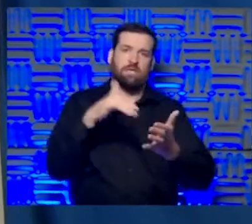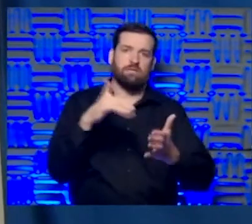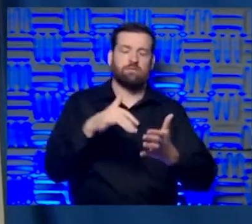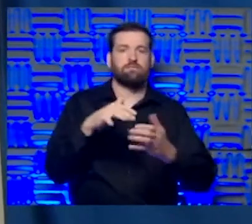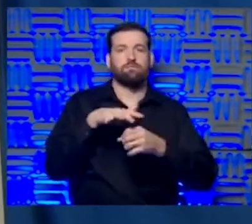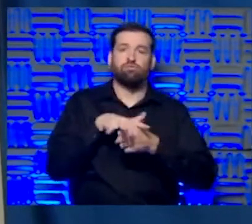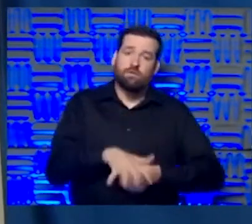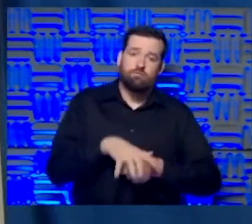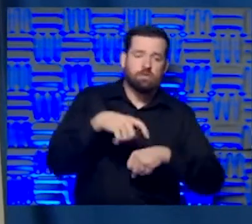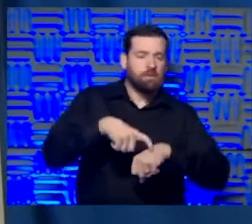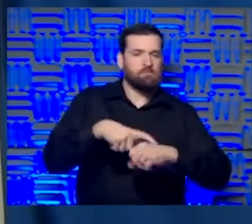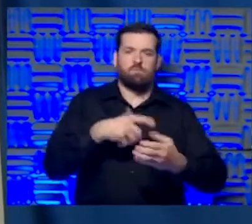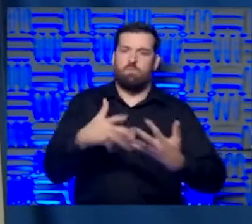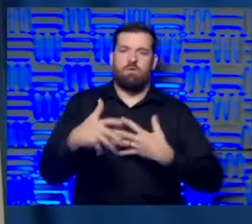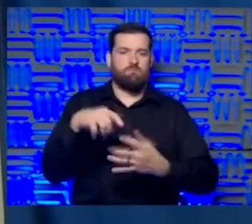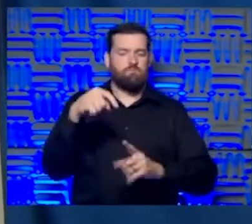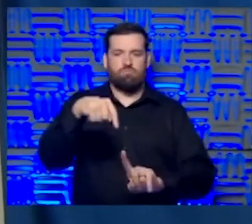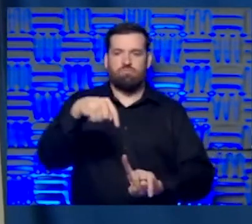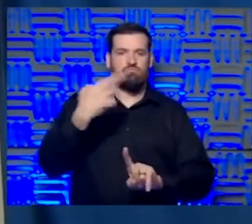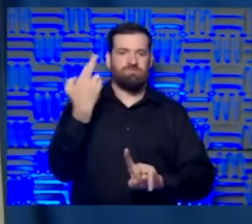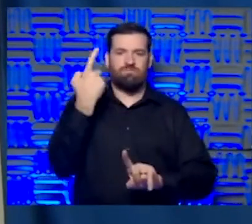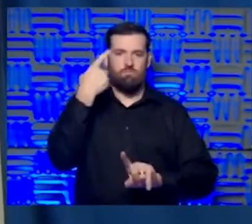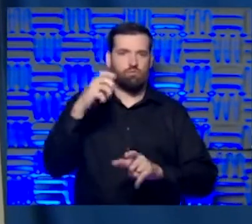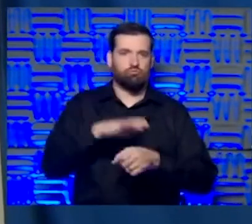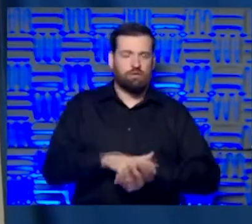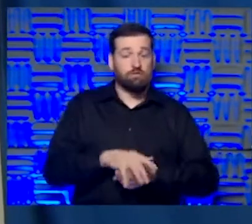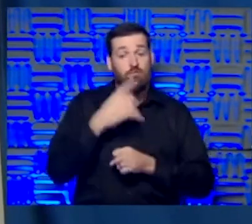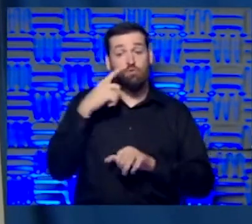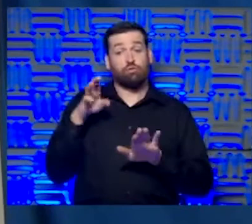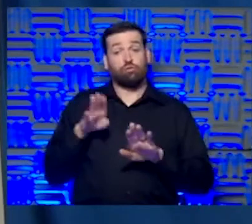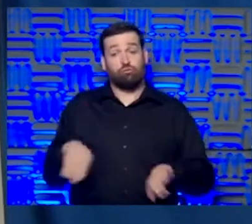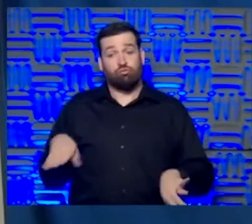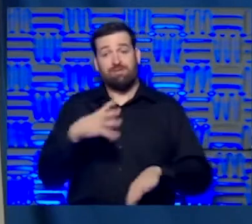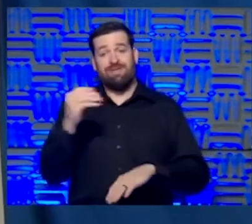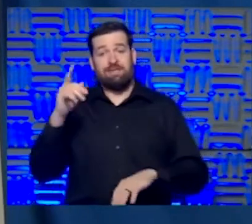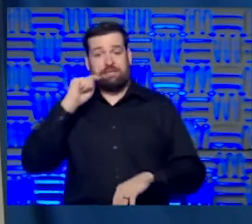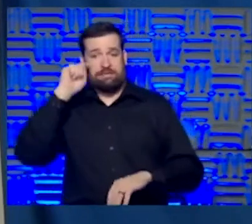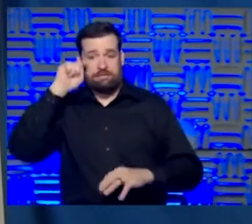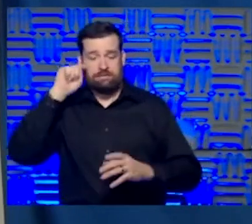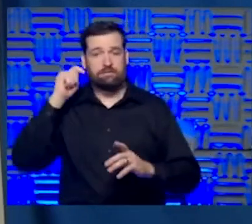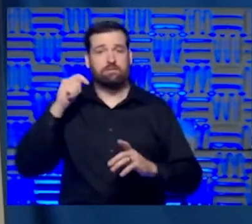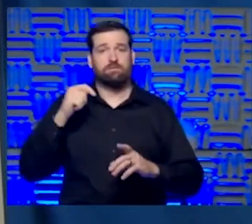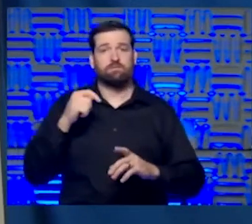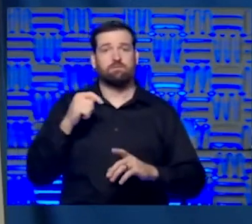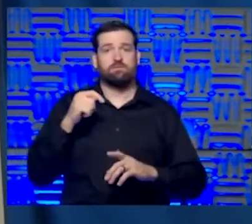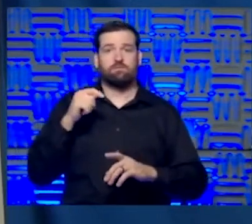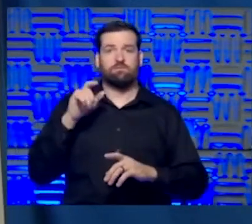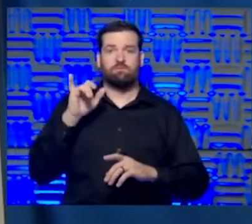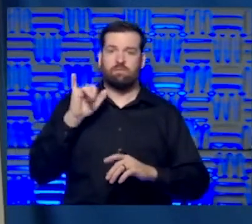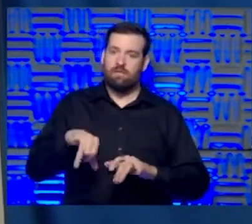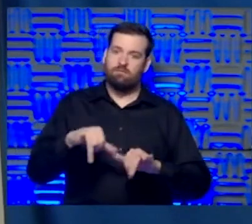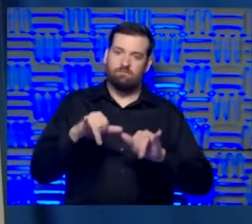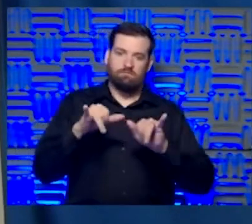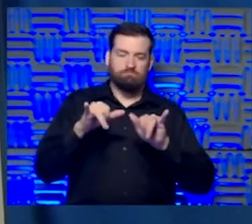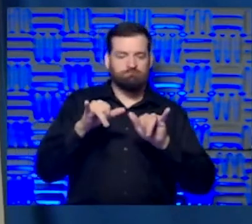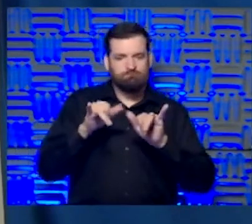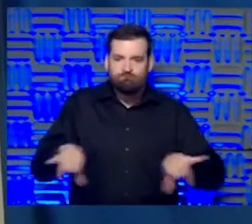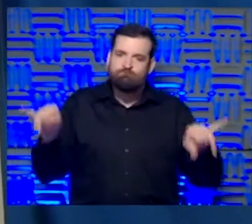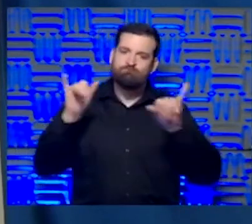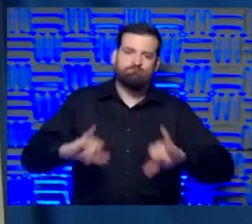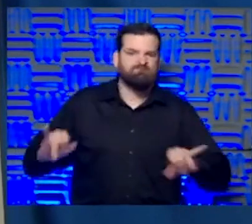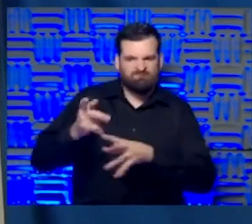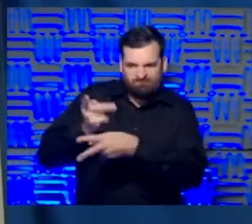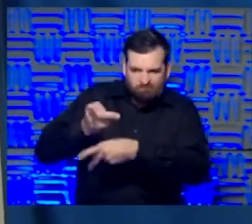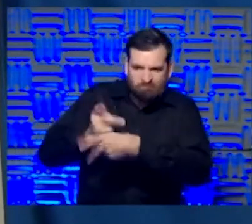stressful times, whatever that stress is, for children and adolescents, the presence of that consistent, caring adult